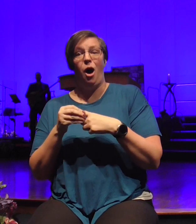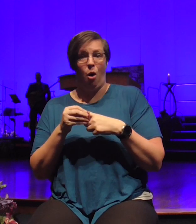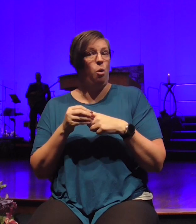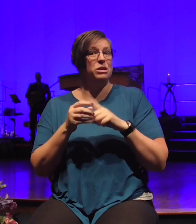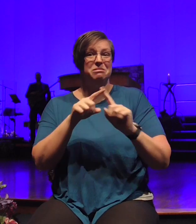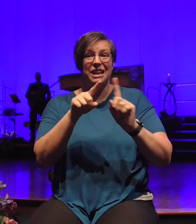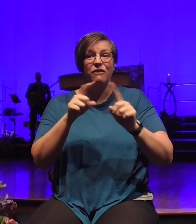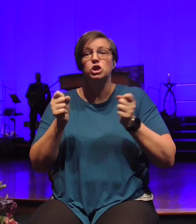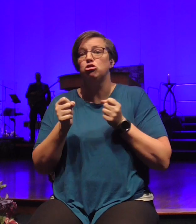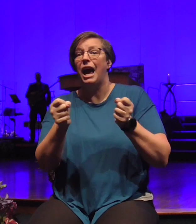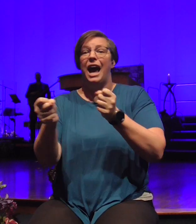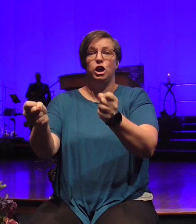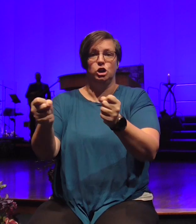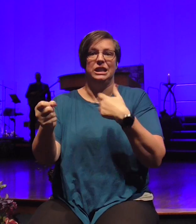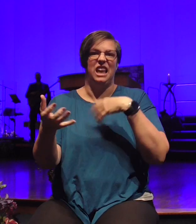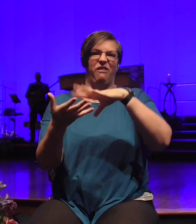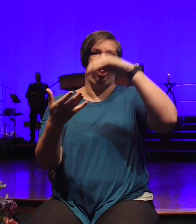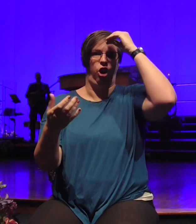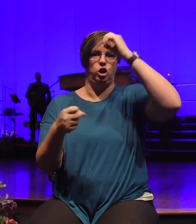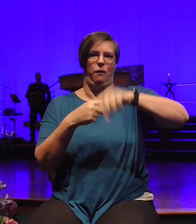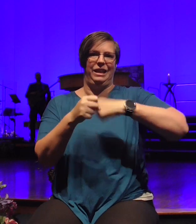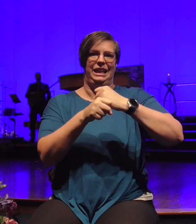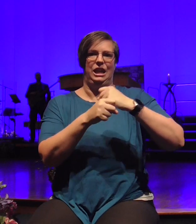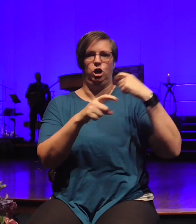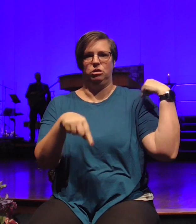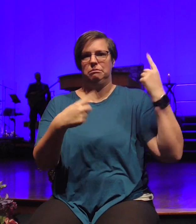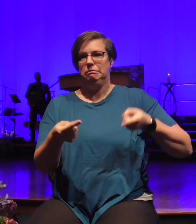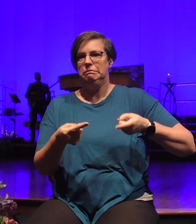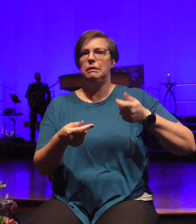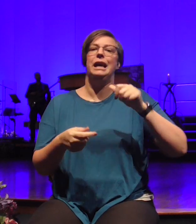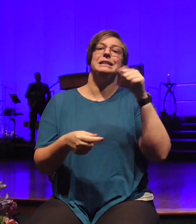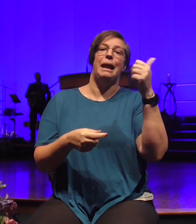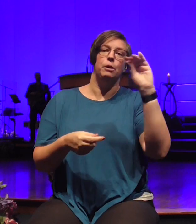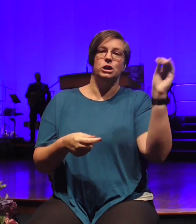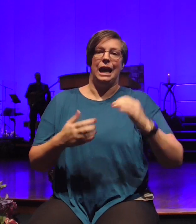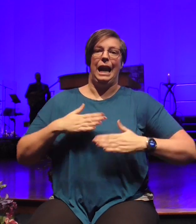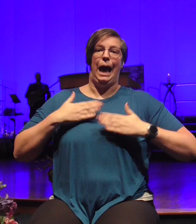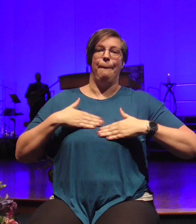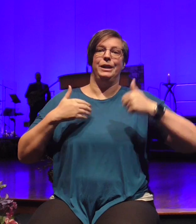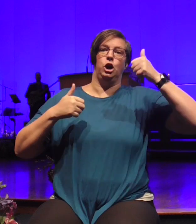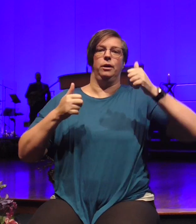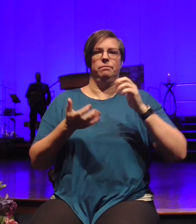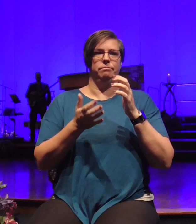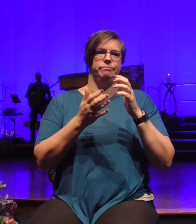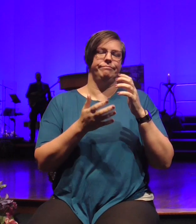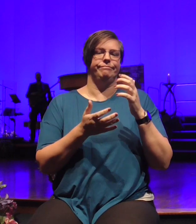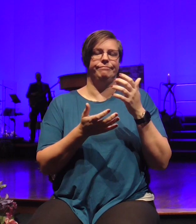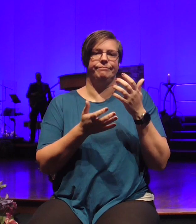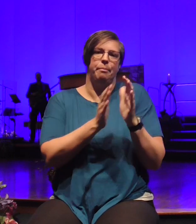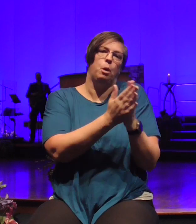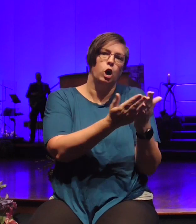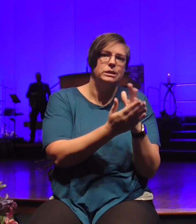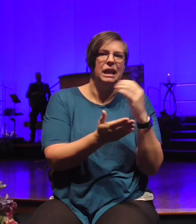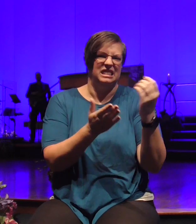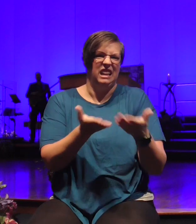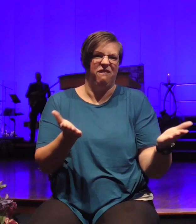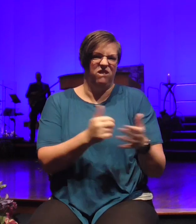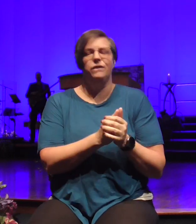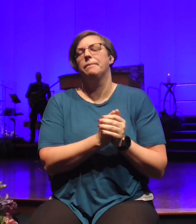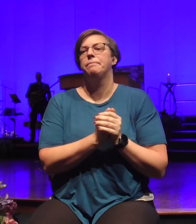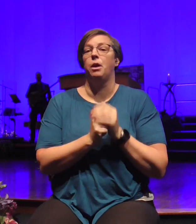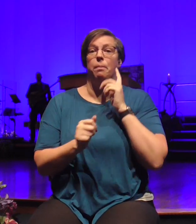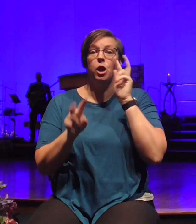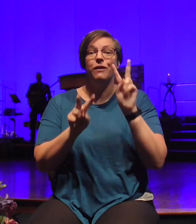other techniques I've learned over the years hosting the 10% Happier podcast and writing books, etc. Really looking forward to seeing you